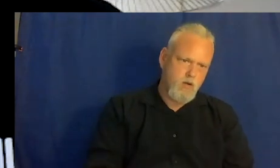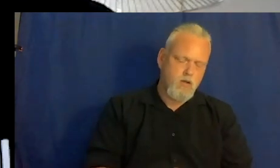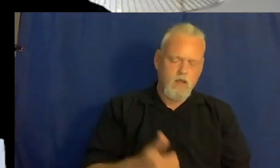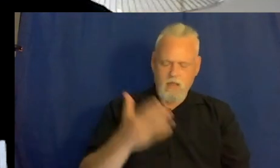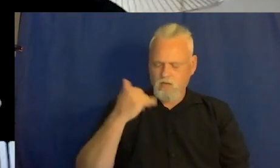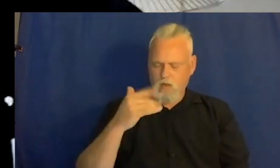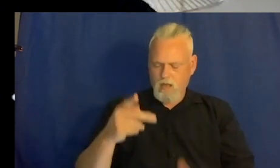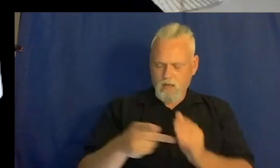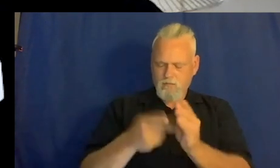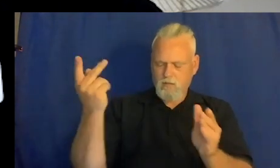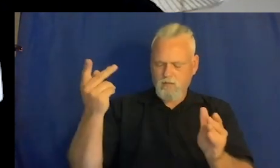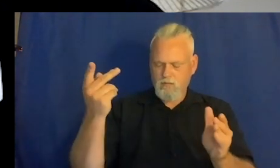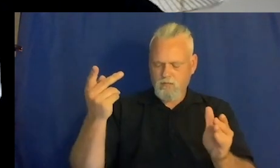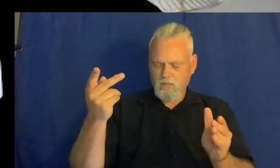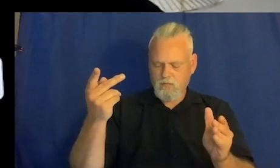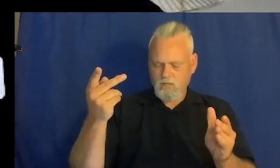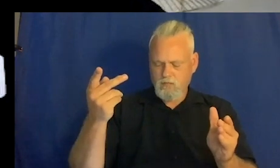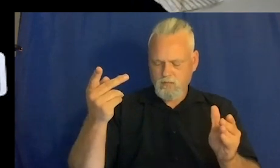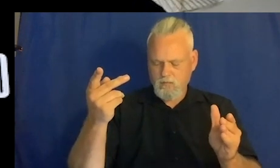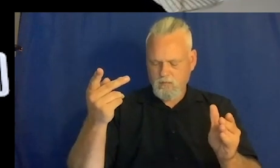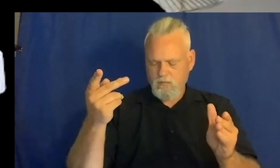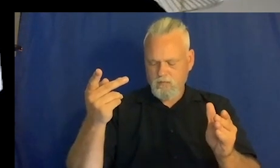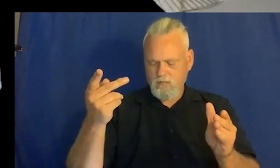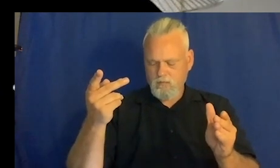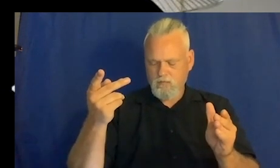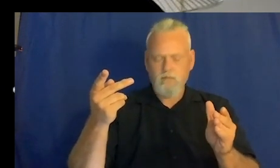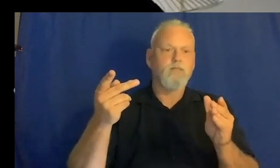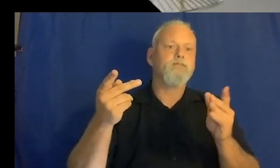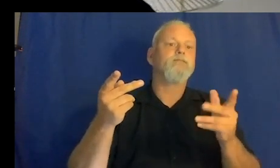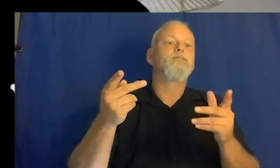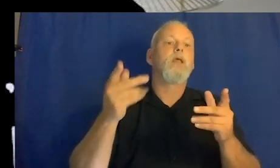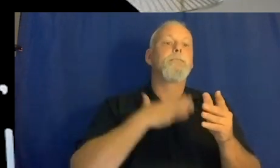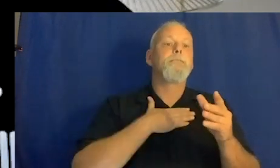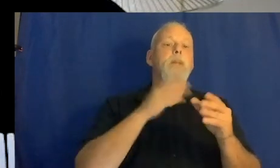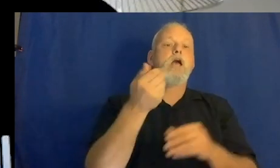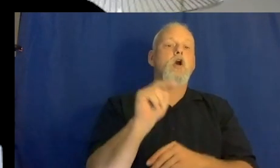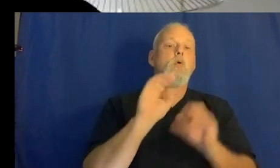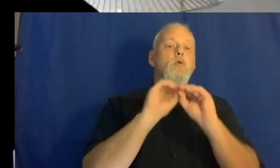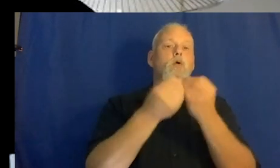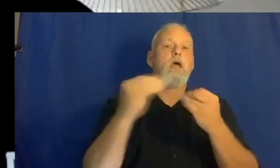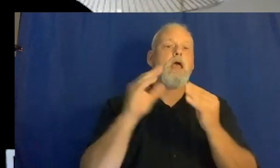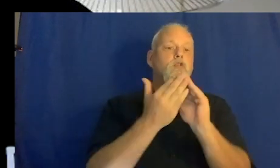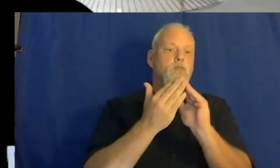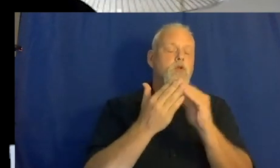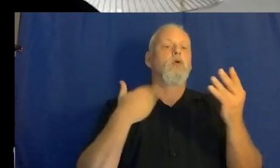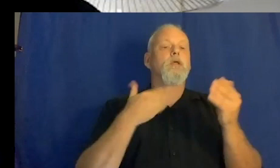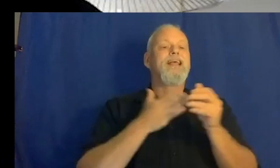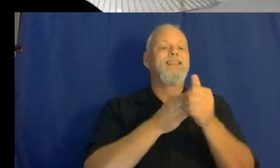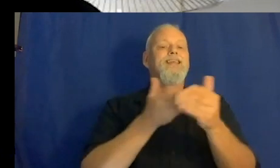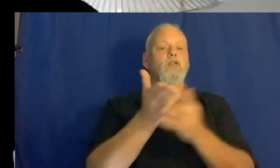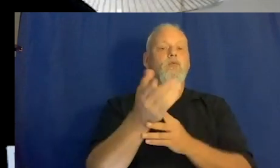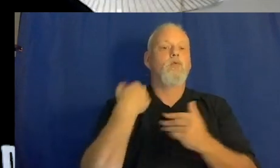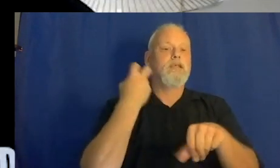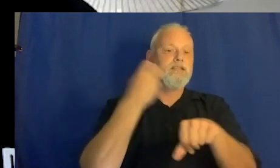doubling down on my commitment to leading with race within my own organization and community, to leading through these difficult